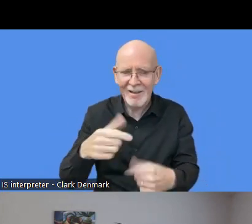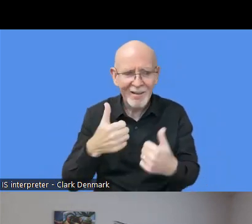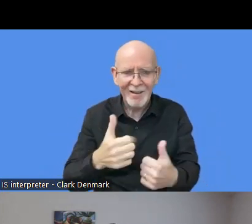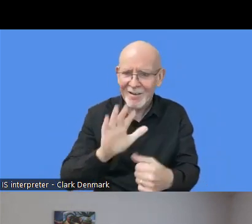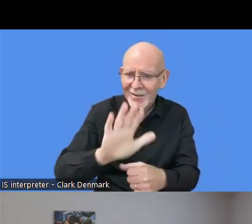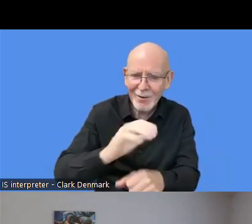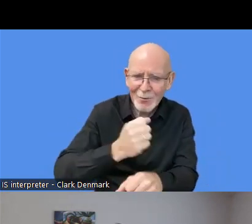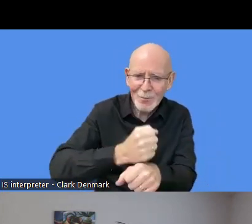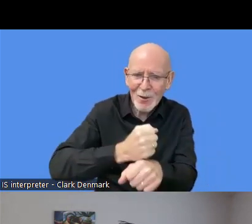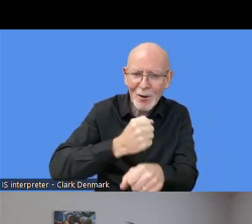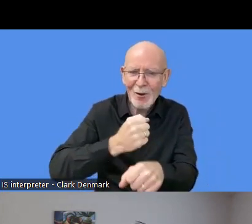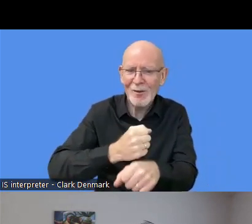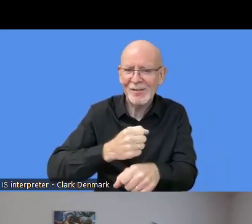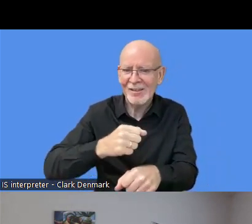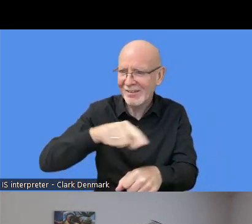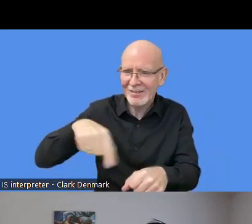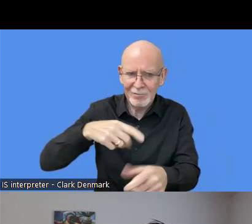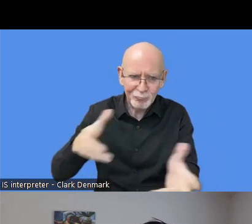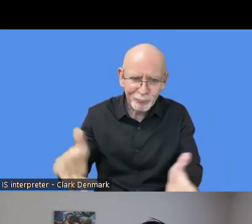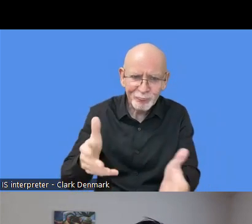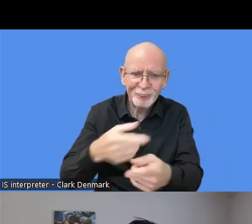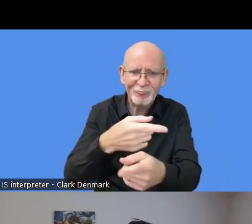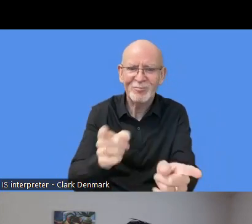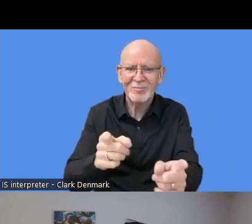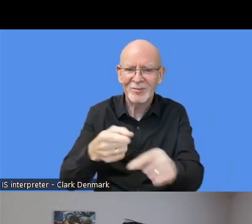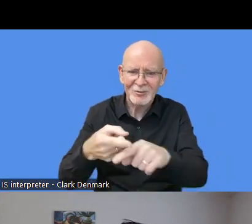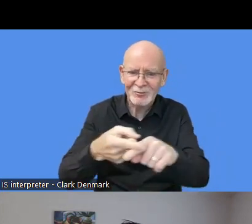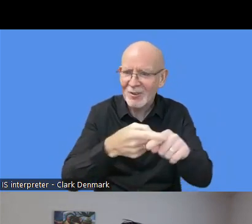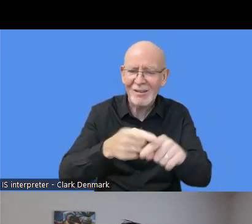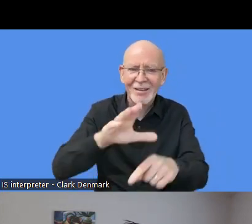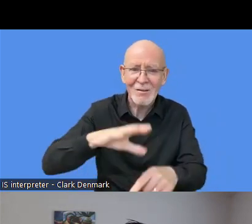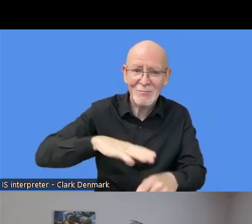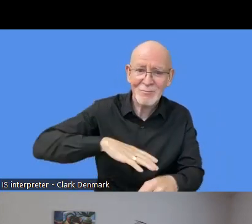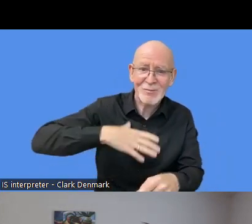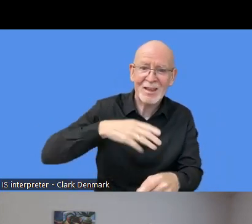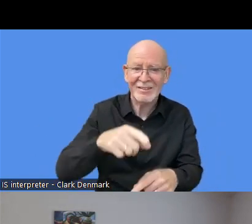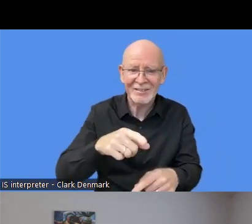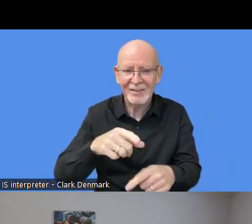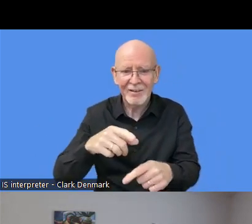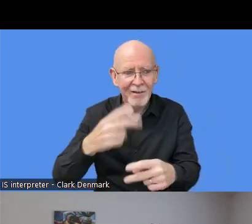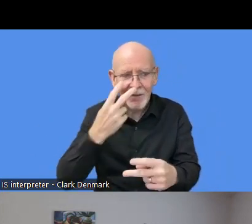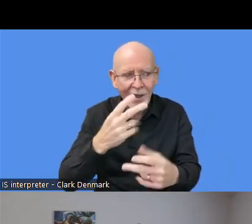any one time, you'll find opportunities to be able to